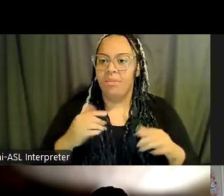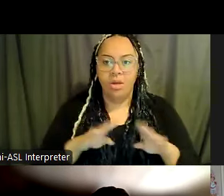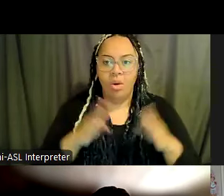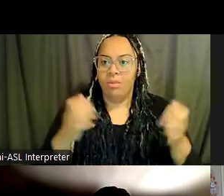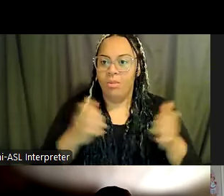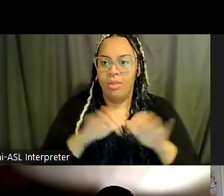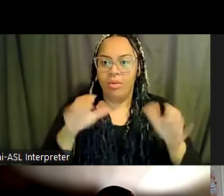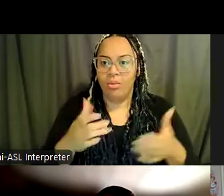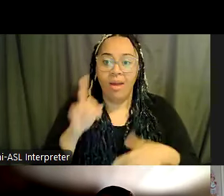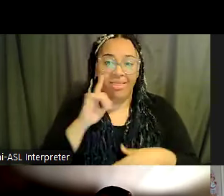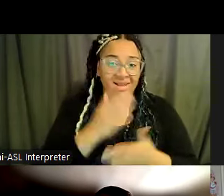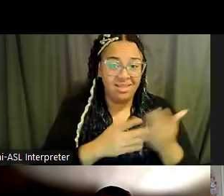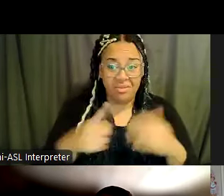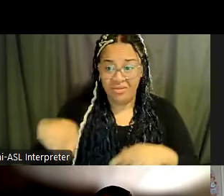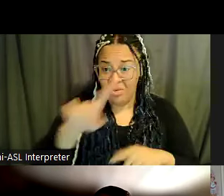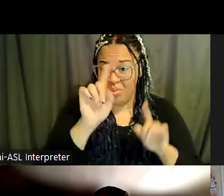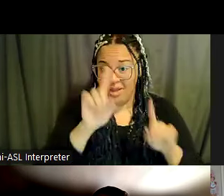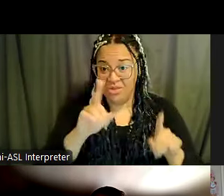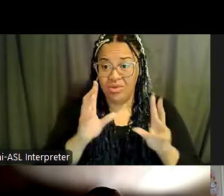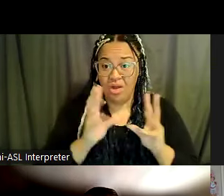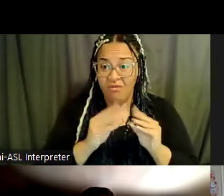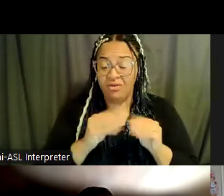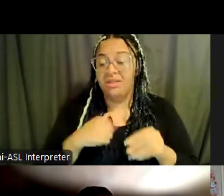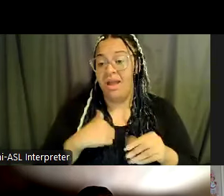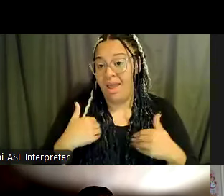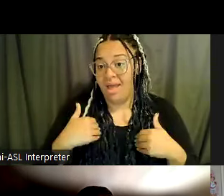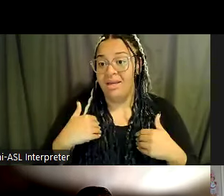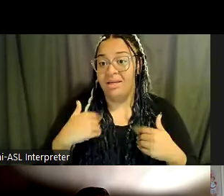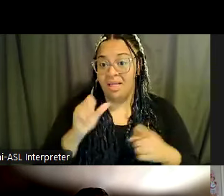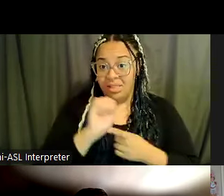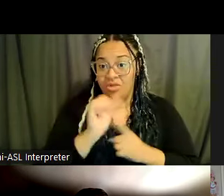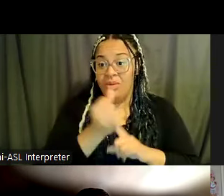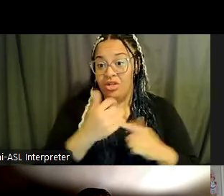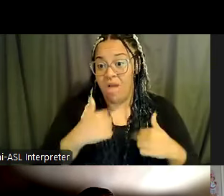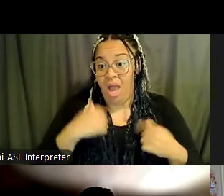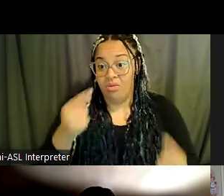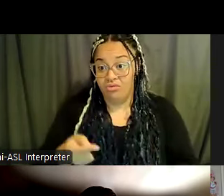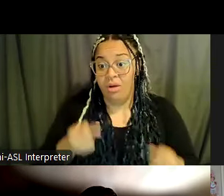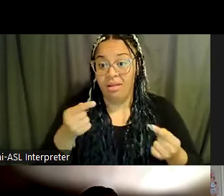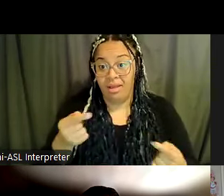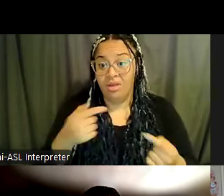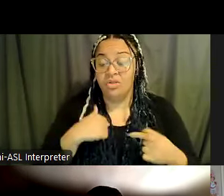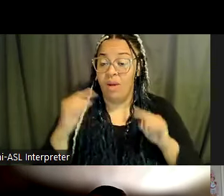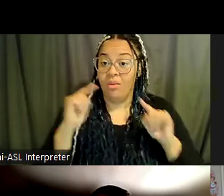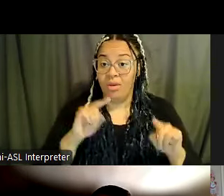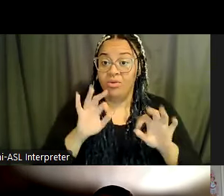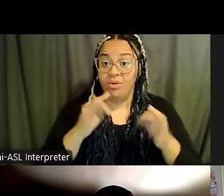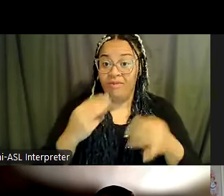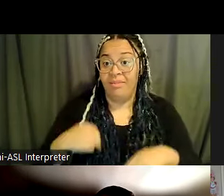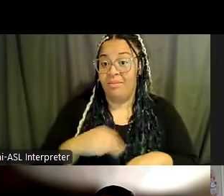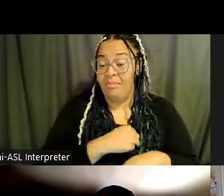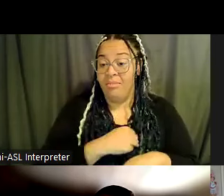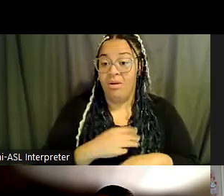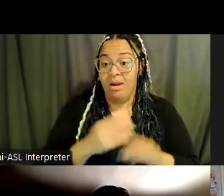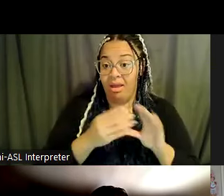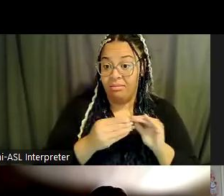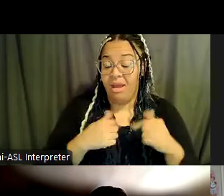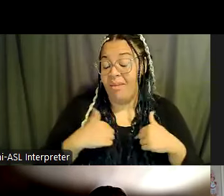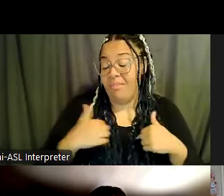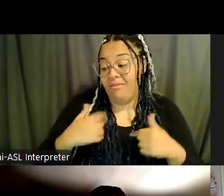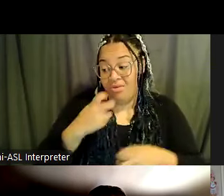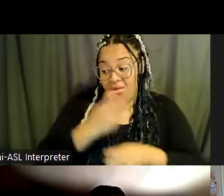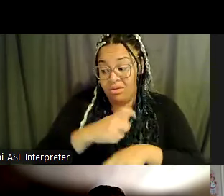you might have been at the conference a couple years ago. I went through a situation where I was struggling. So I went to a family member and I said, hey, I'm having a hard